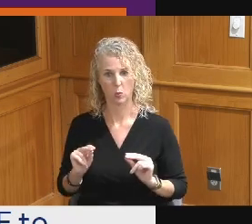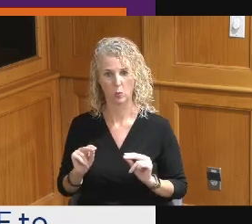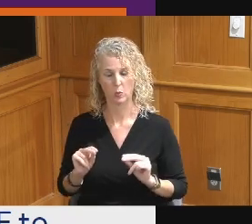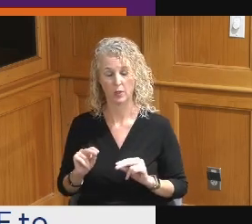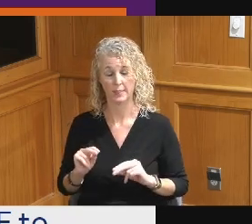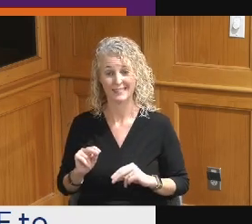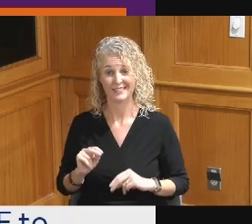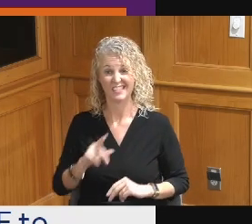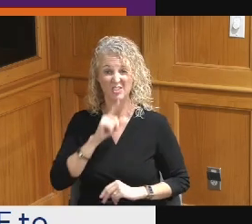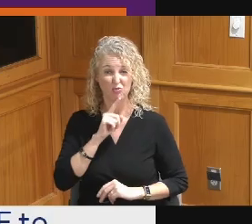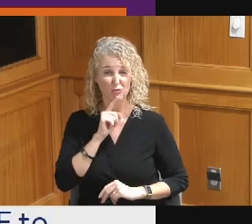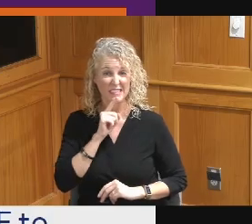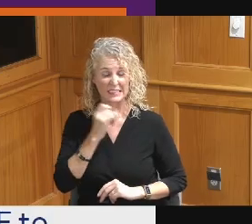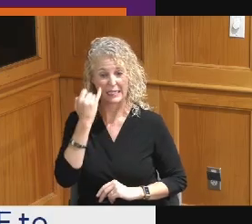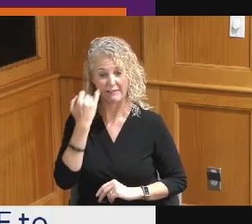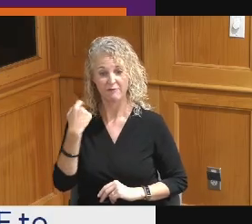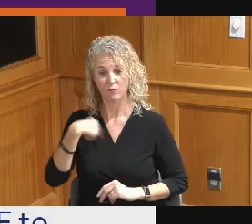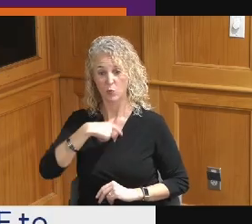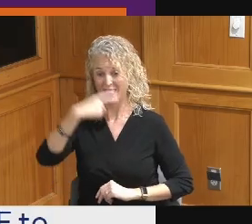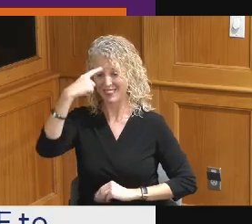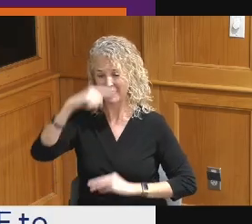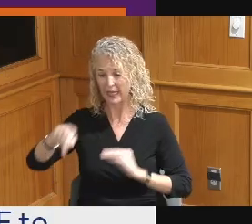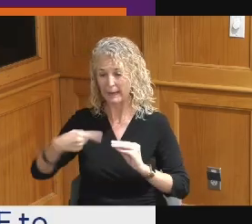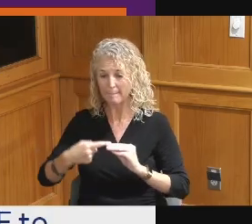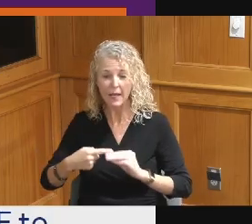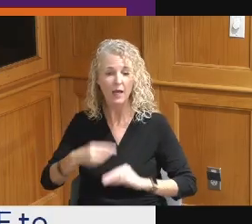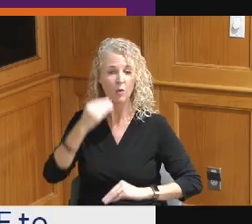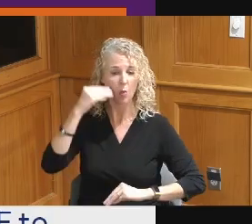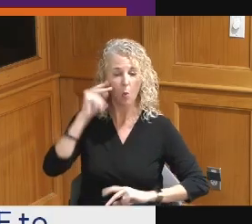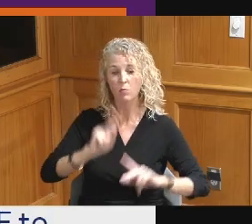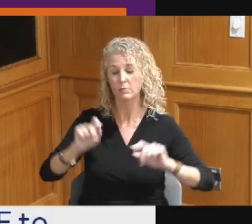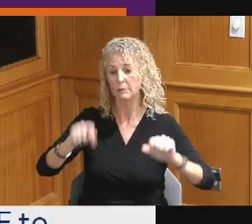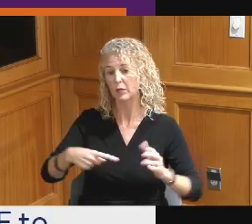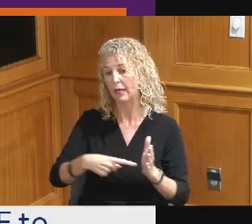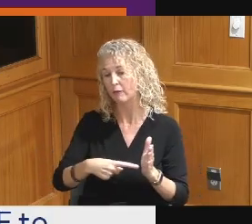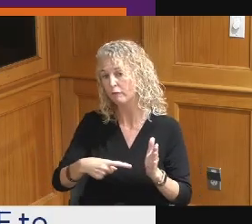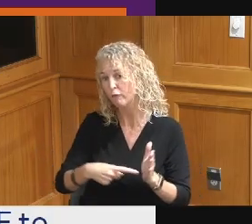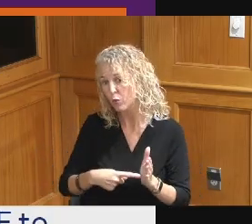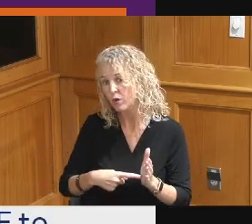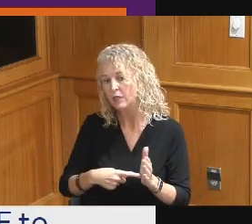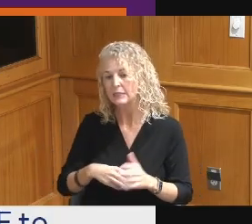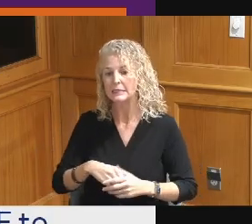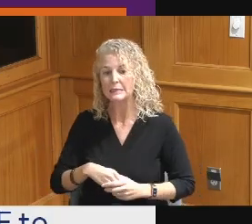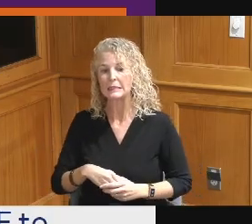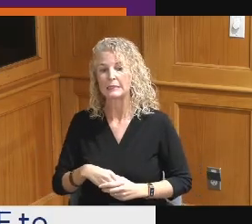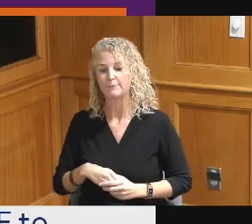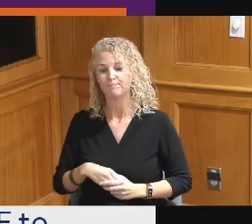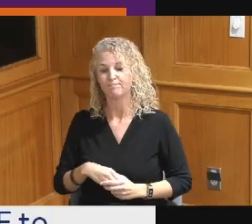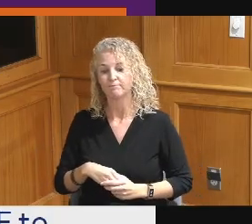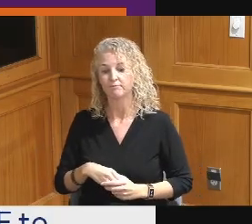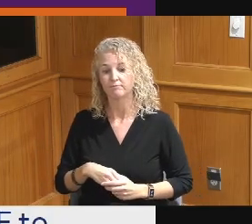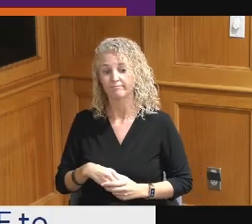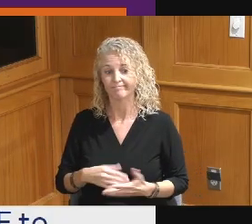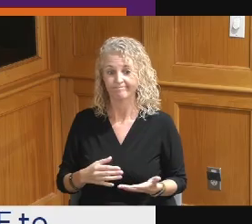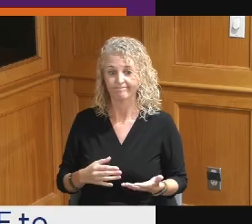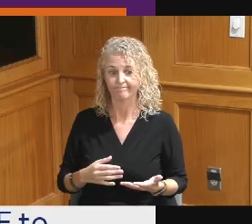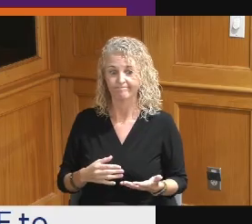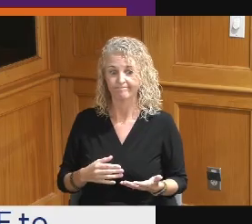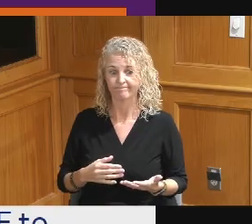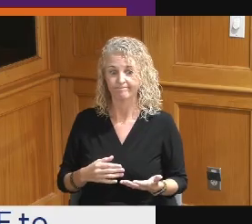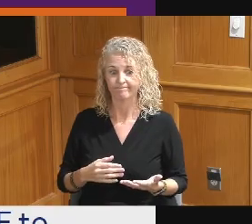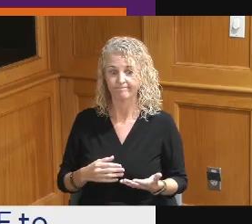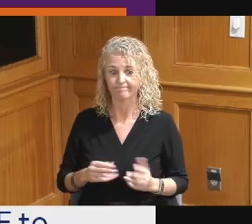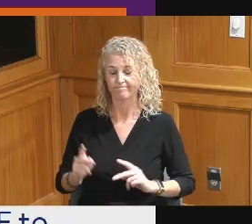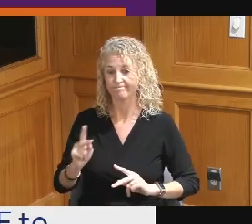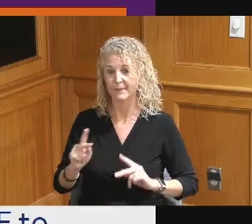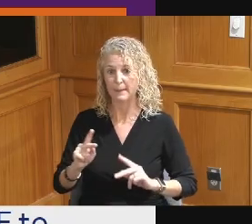In the context of the larger affordable housing work that you all have directed us to do, there was and there is a sort of just mature industry